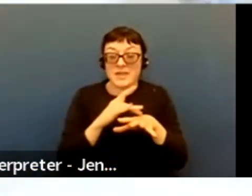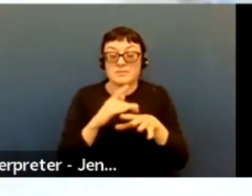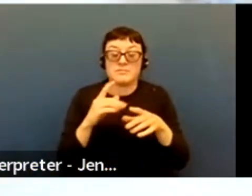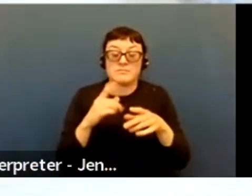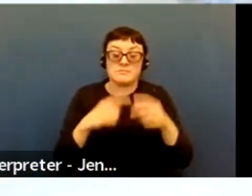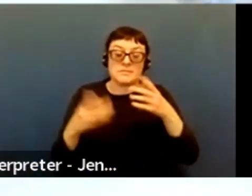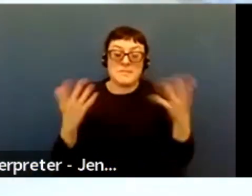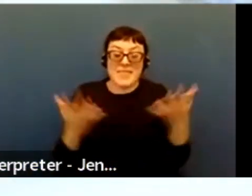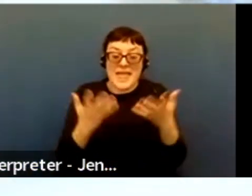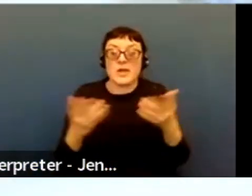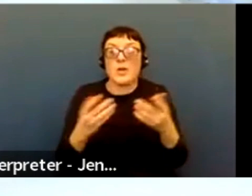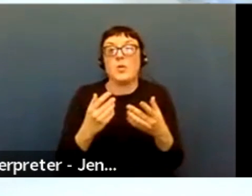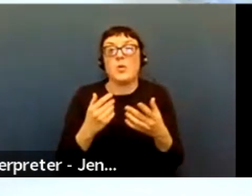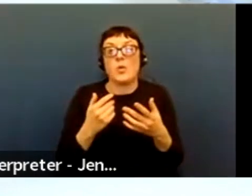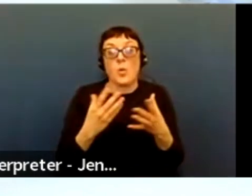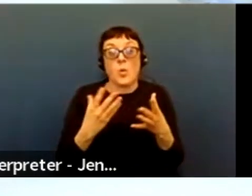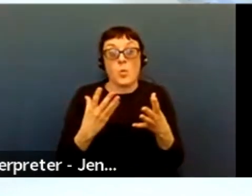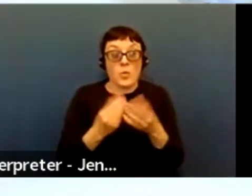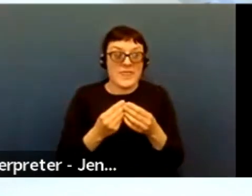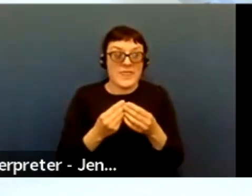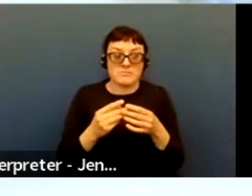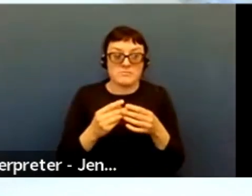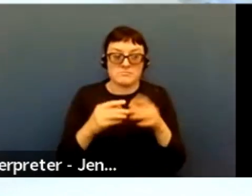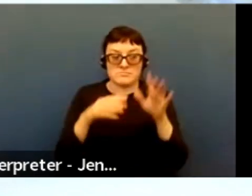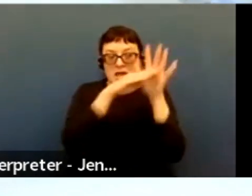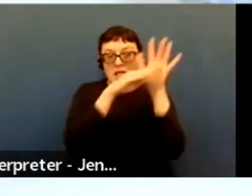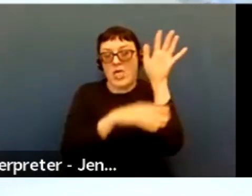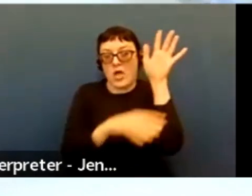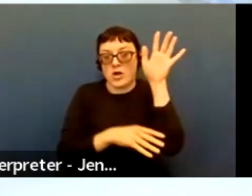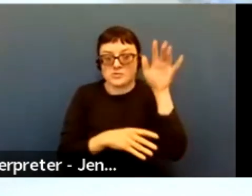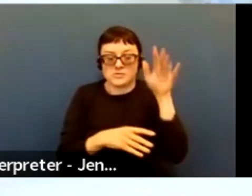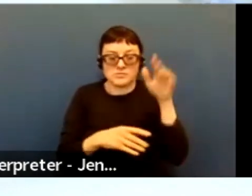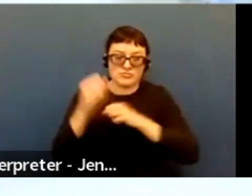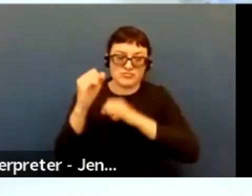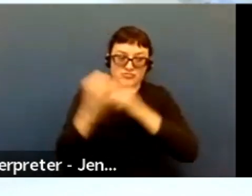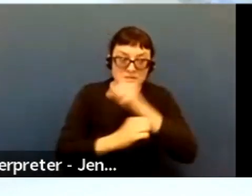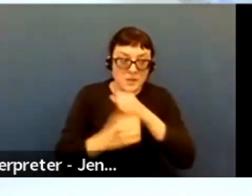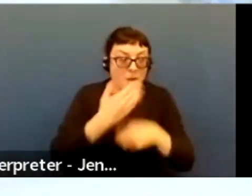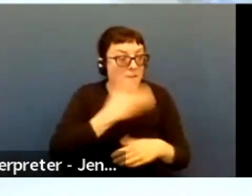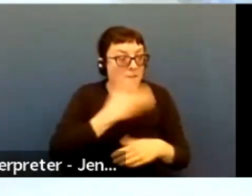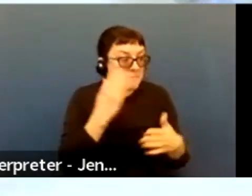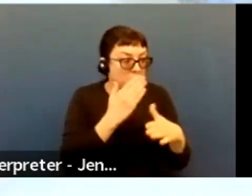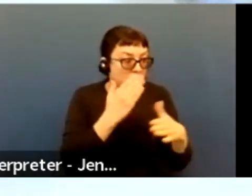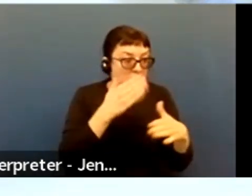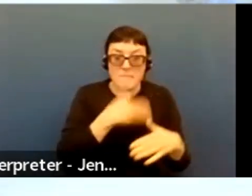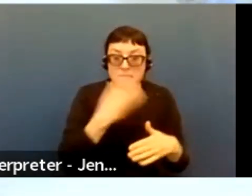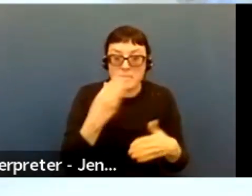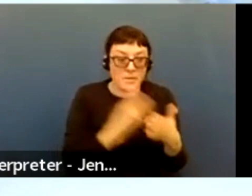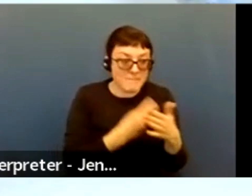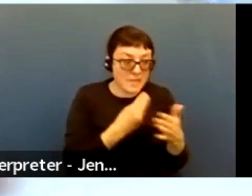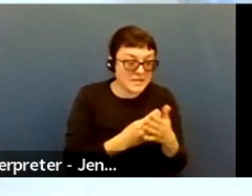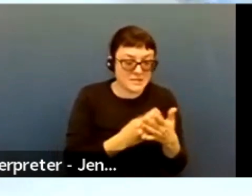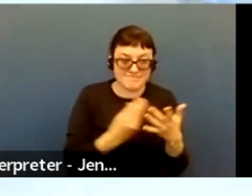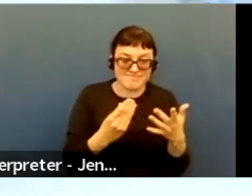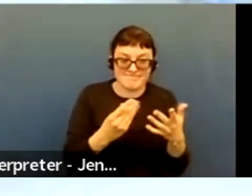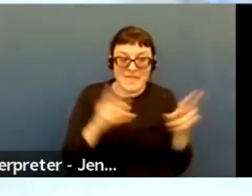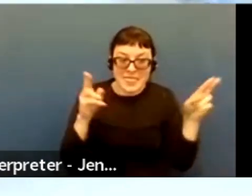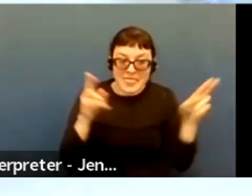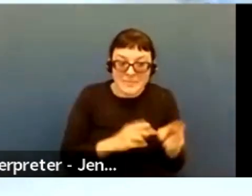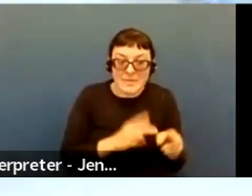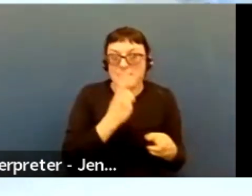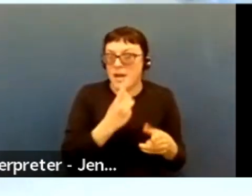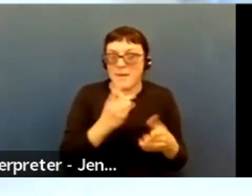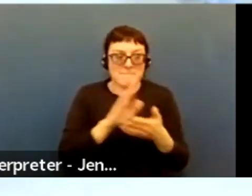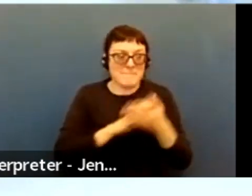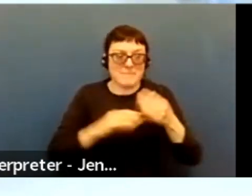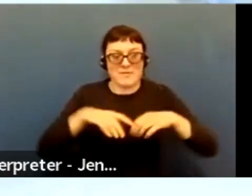always with the strictures of class. Like having no money is a stricture, but it's also a freedom because no